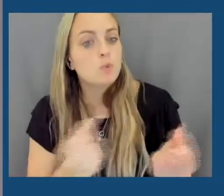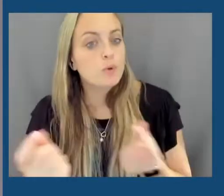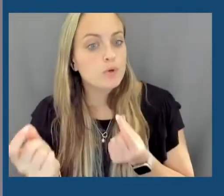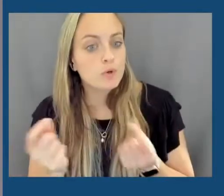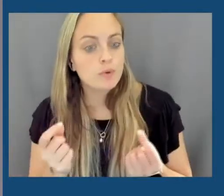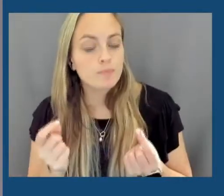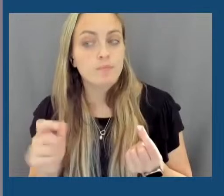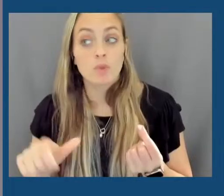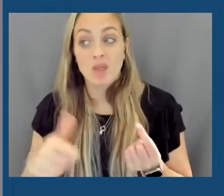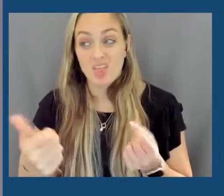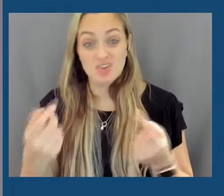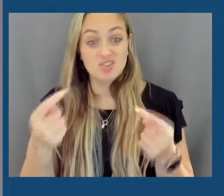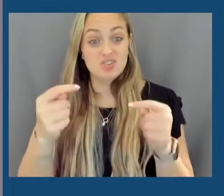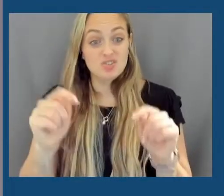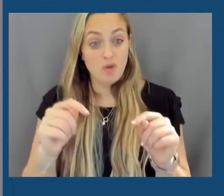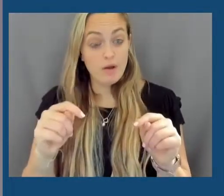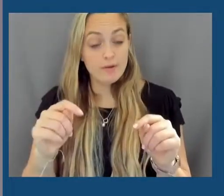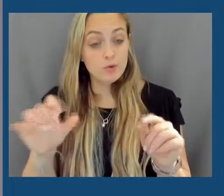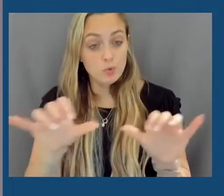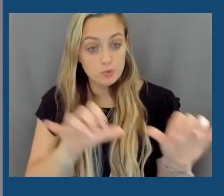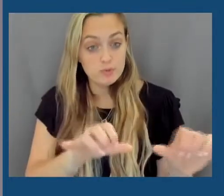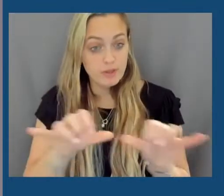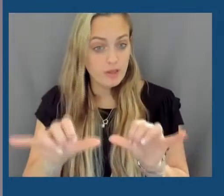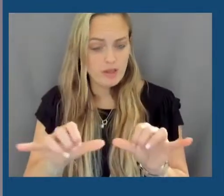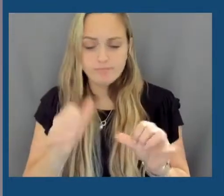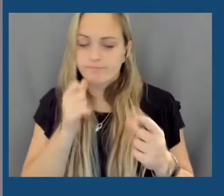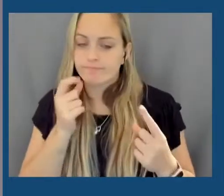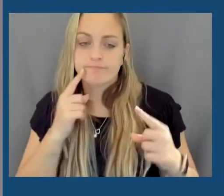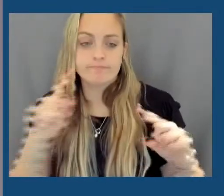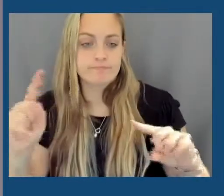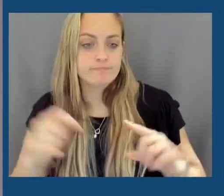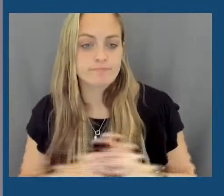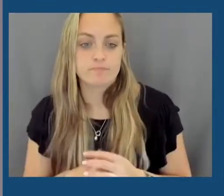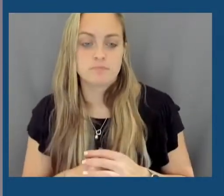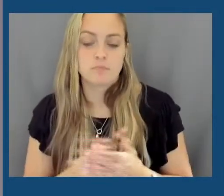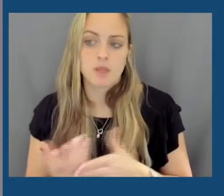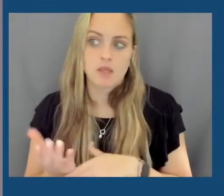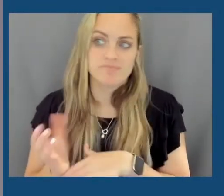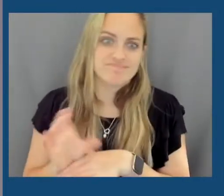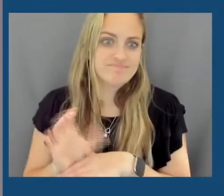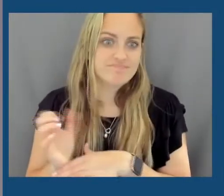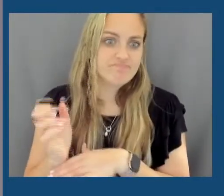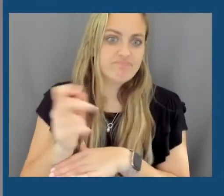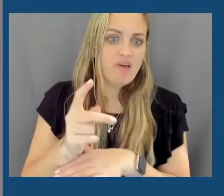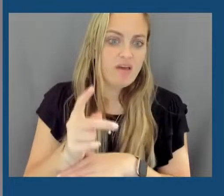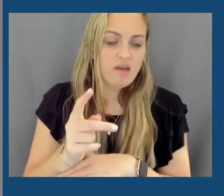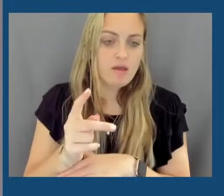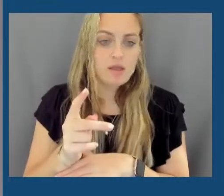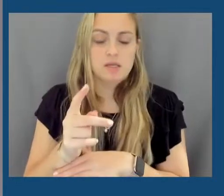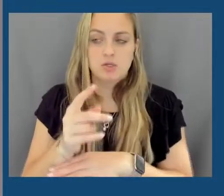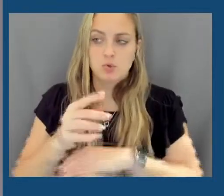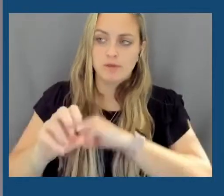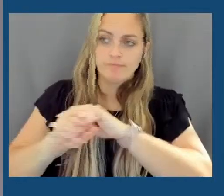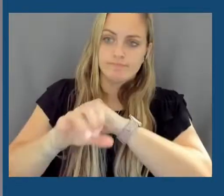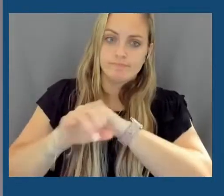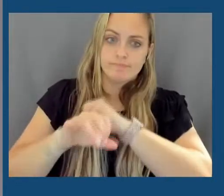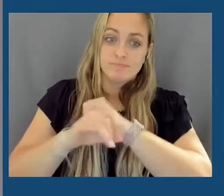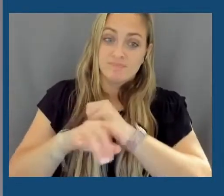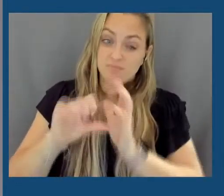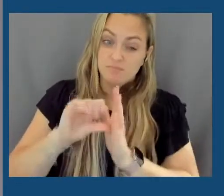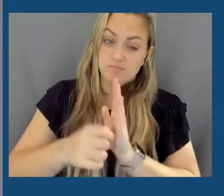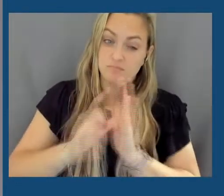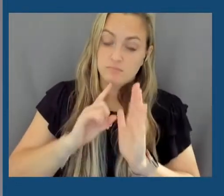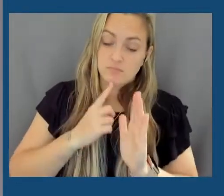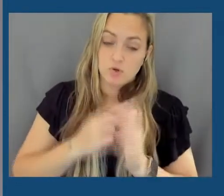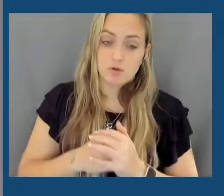attempted to go this far and were not successful in pushing back the campaign, which is pretty intense, from